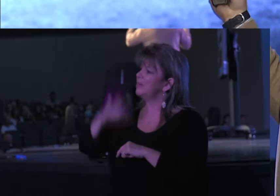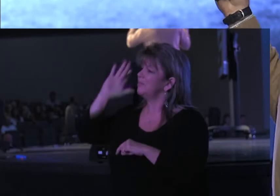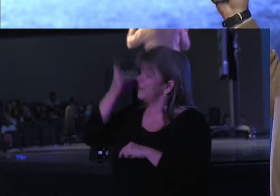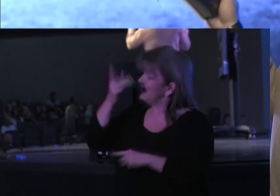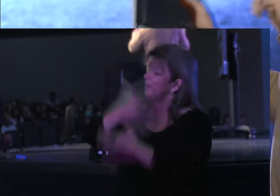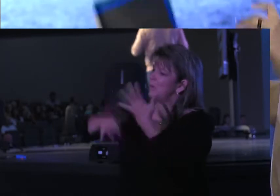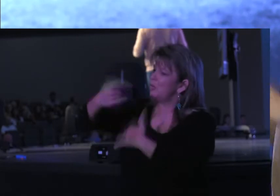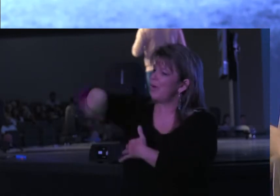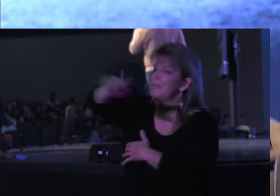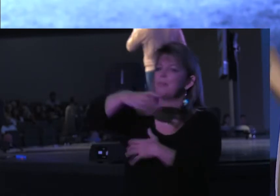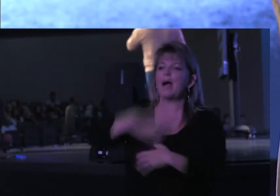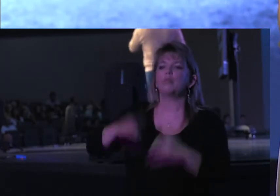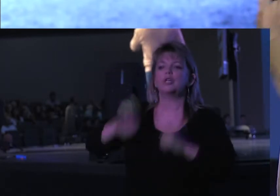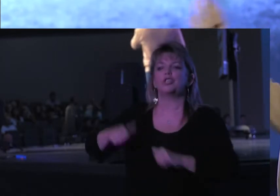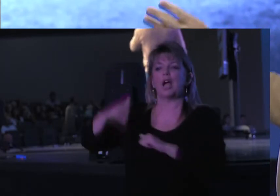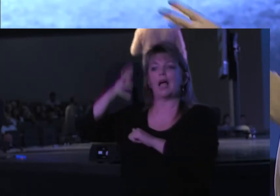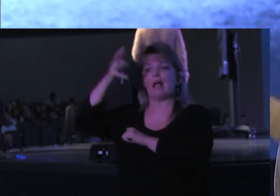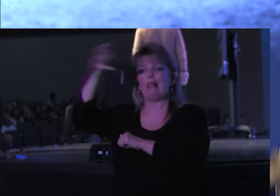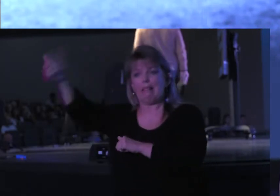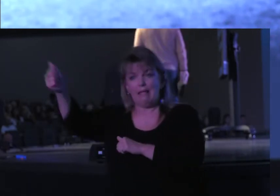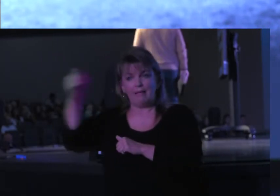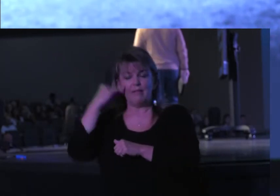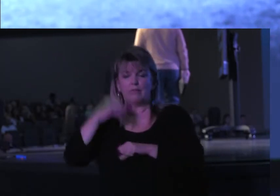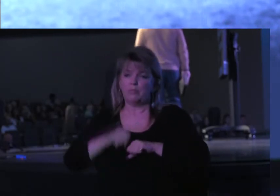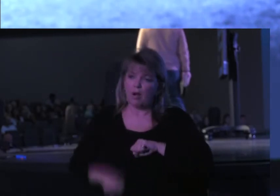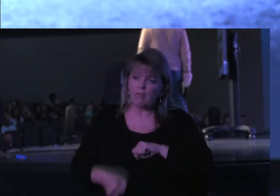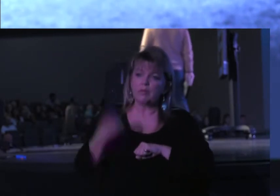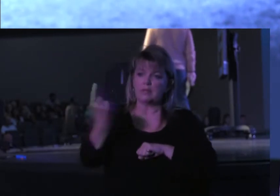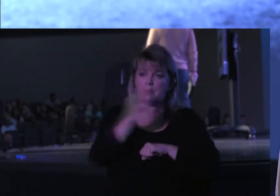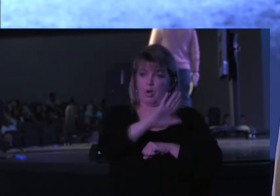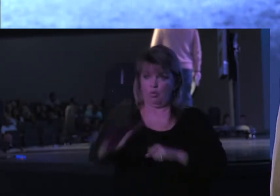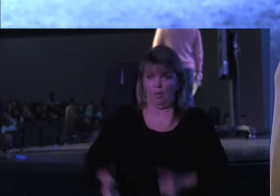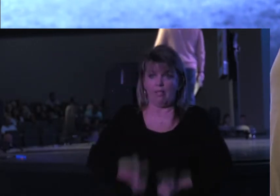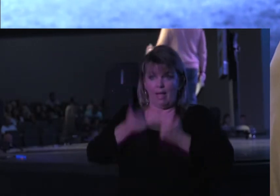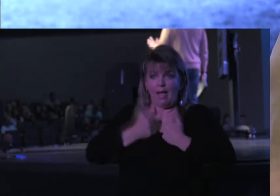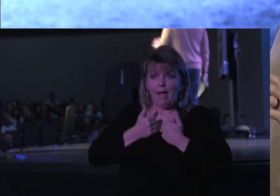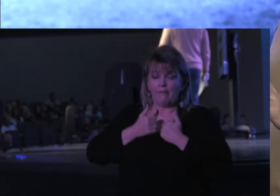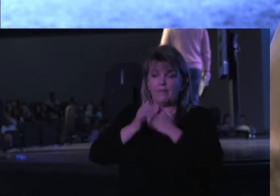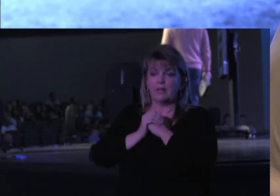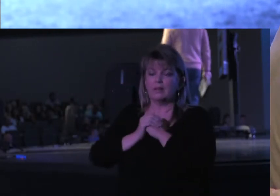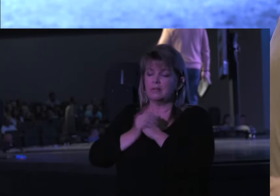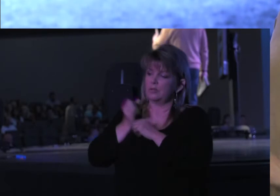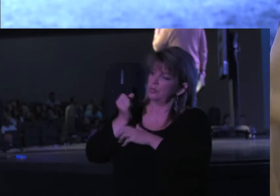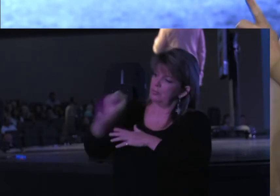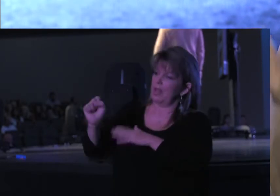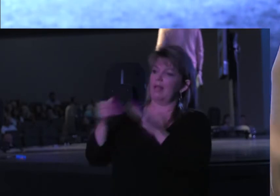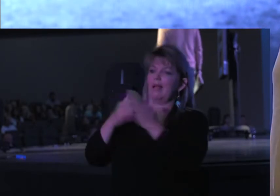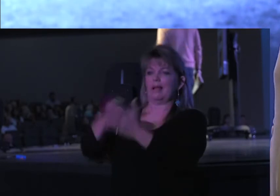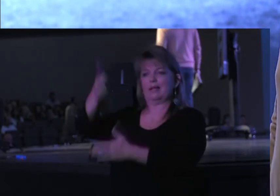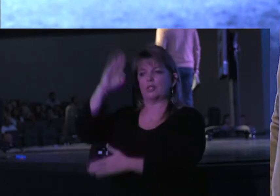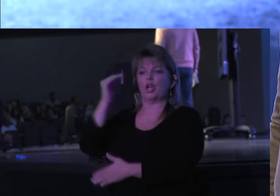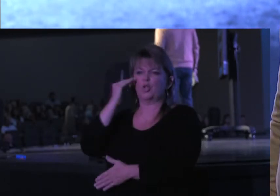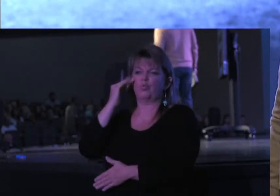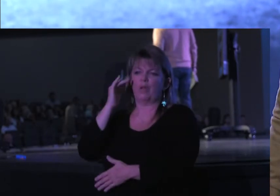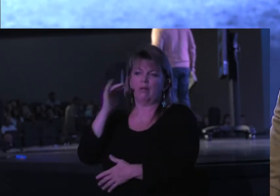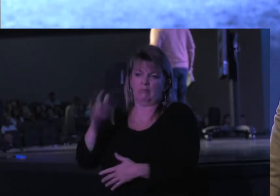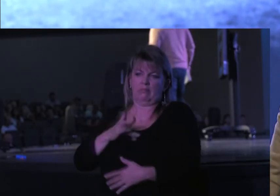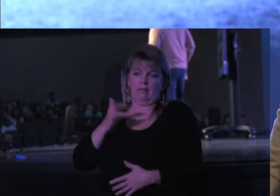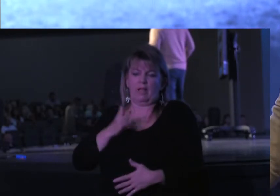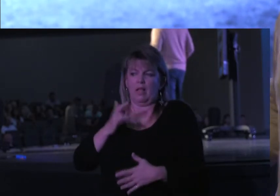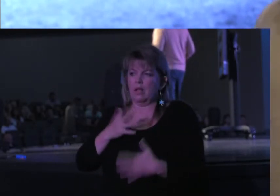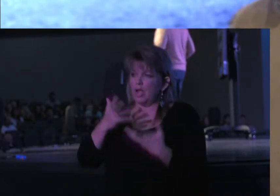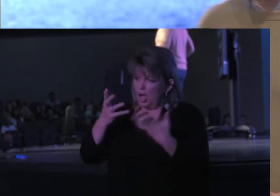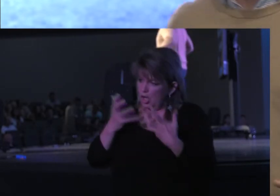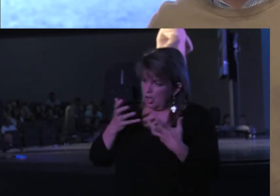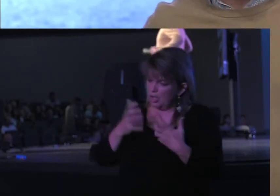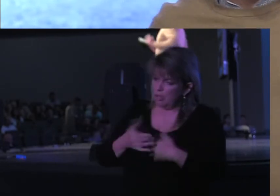being around it. I wish I could leave. If you've ever been heartbroken over someone in your life that is rebelling against God, you know that emotion. On one hand,